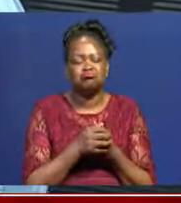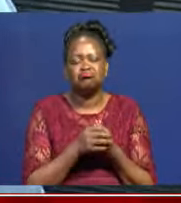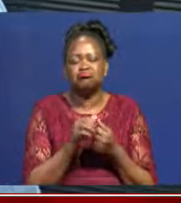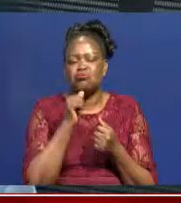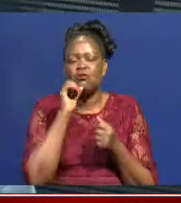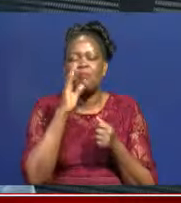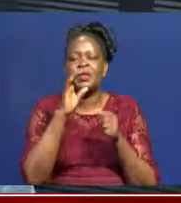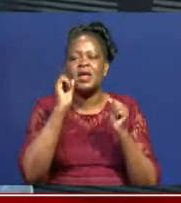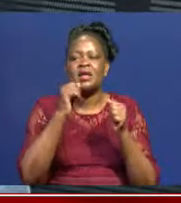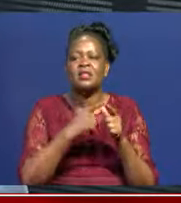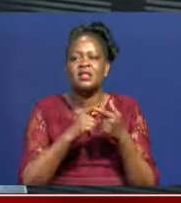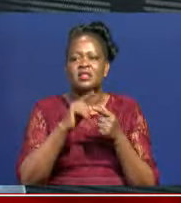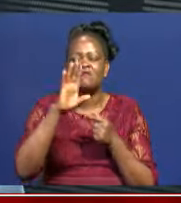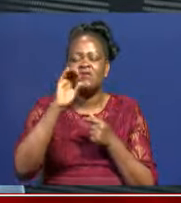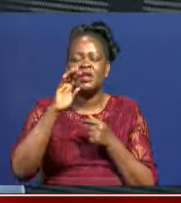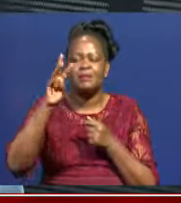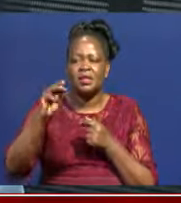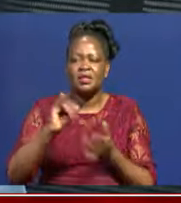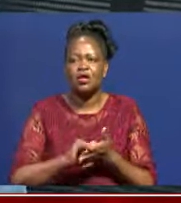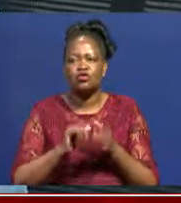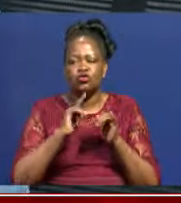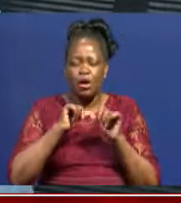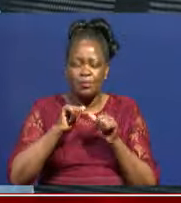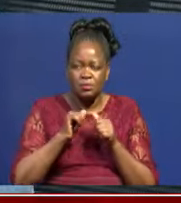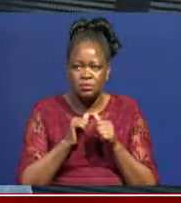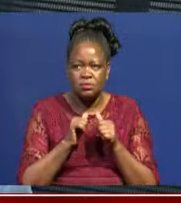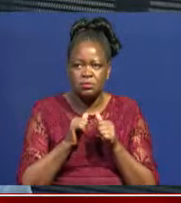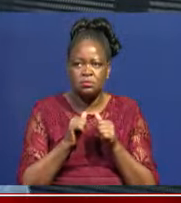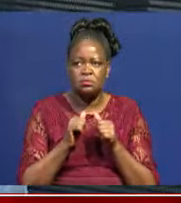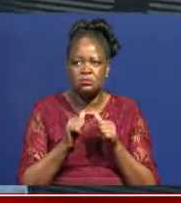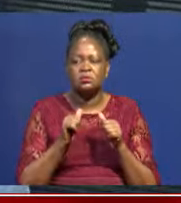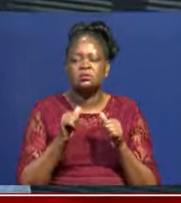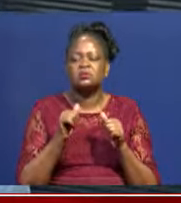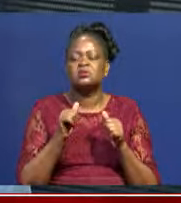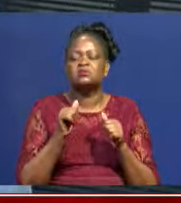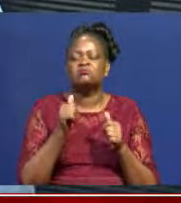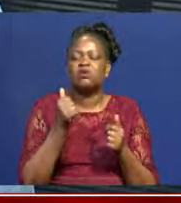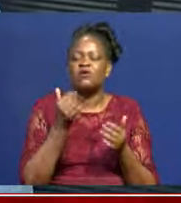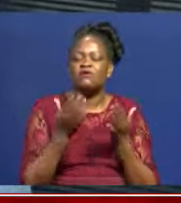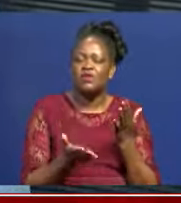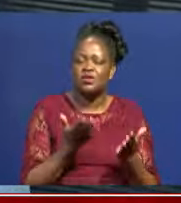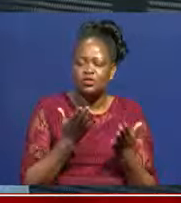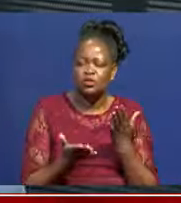the 500 million we're talking about here, the variations are